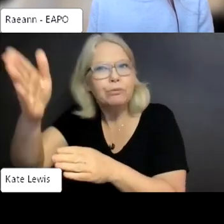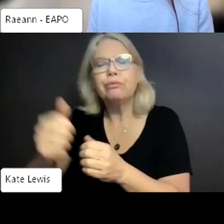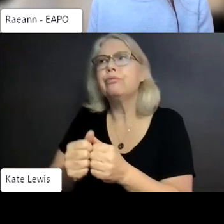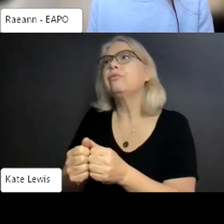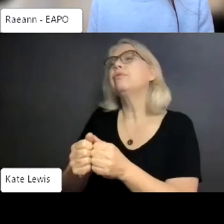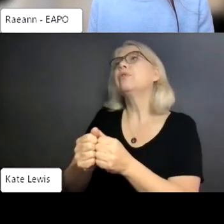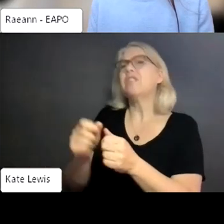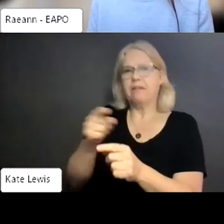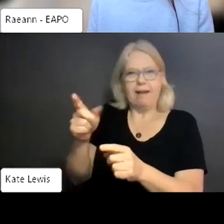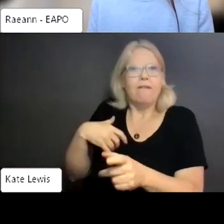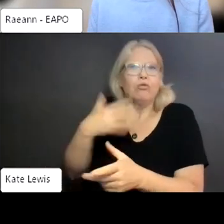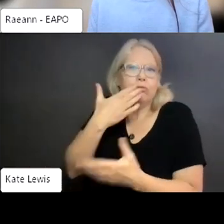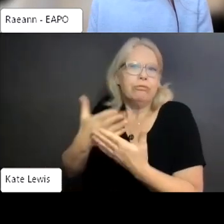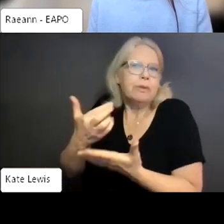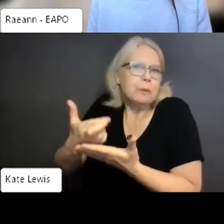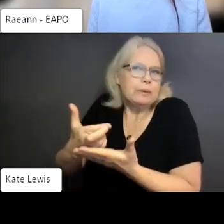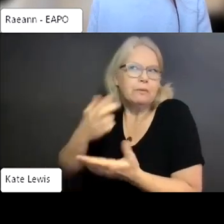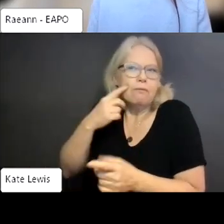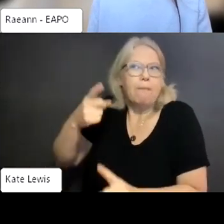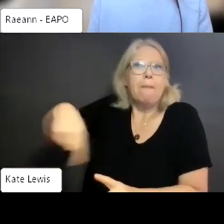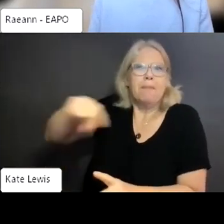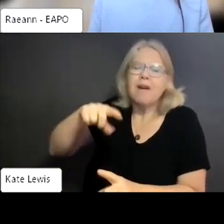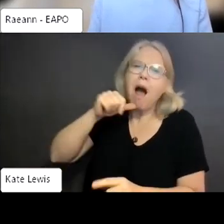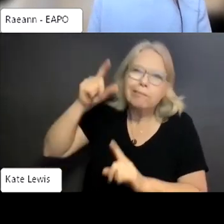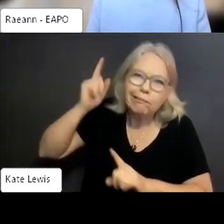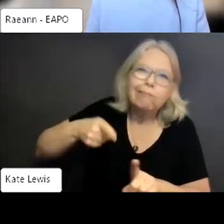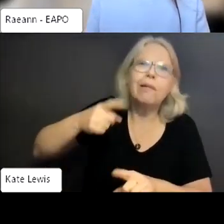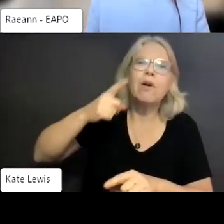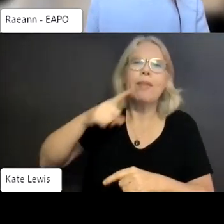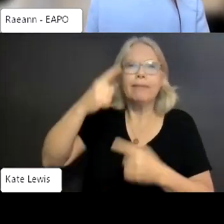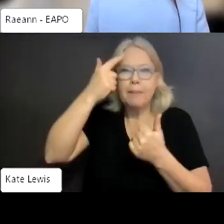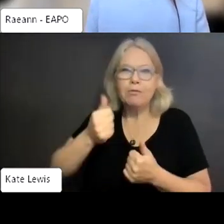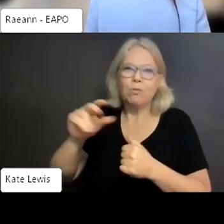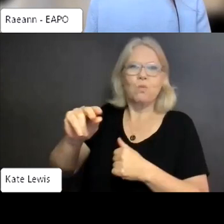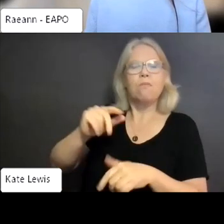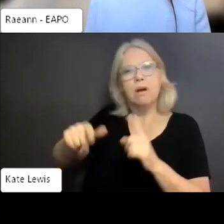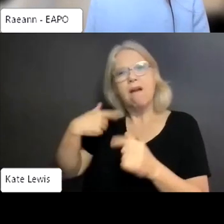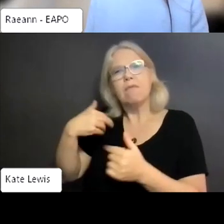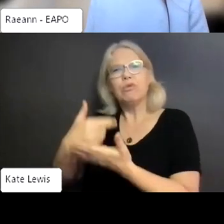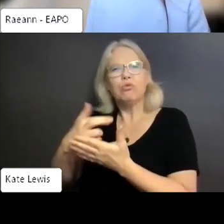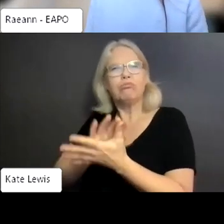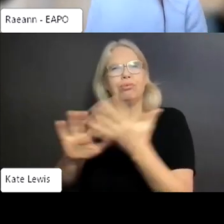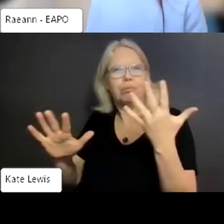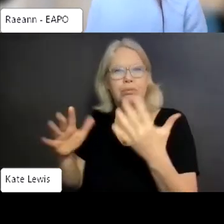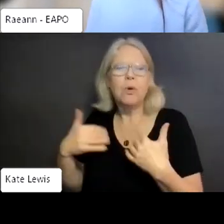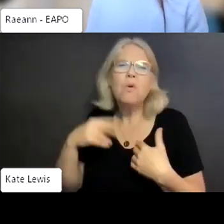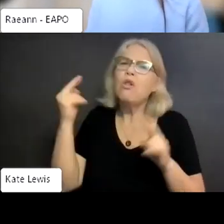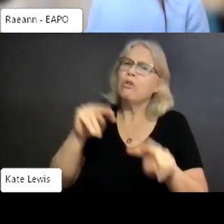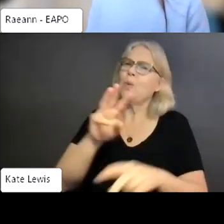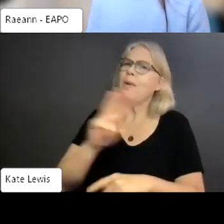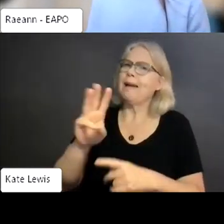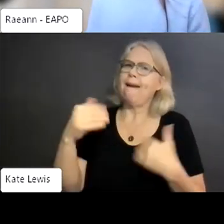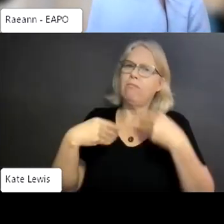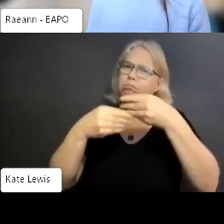older adults to access. Great, thank you. And I know there was just another comment or question about what